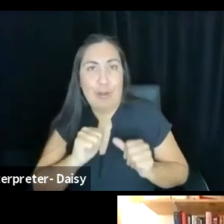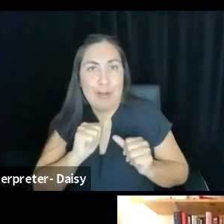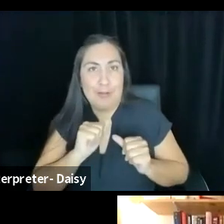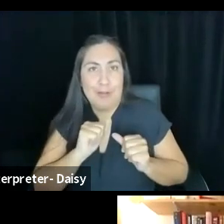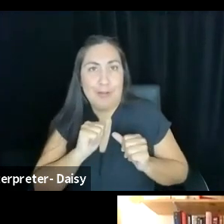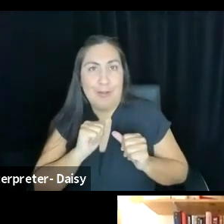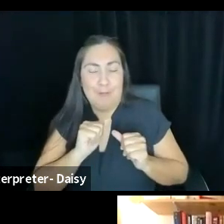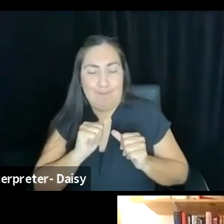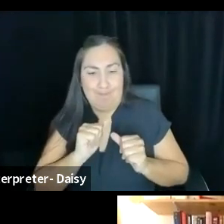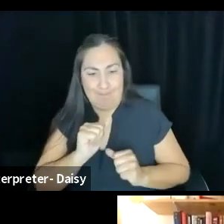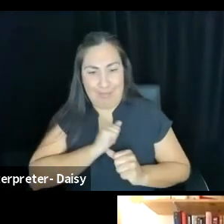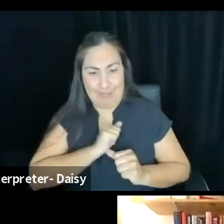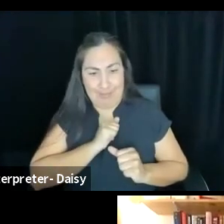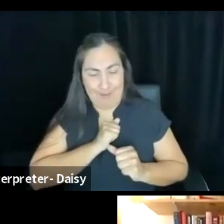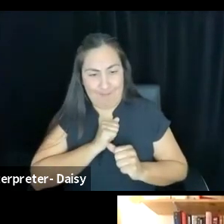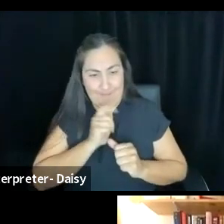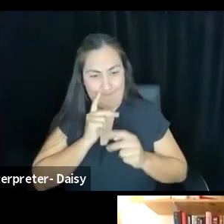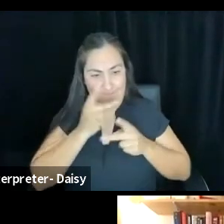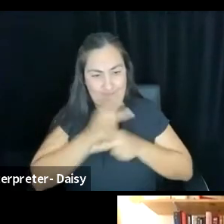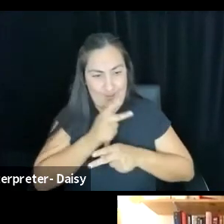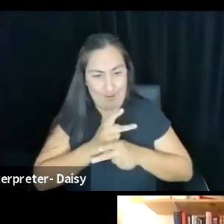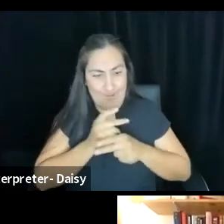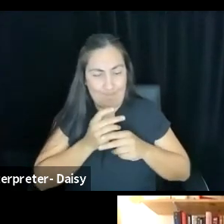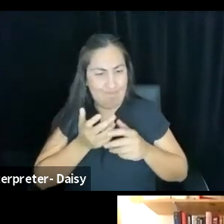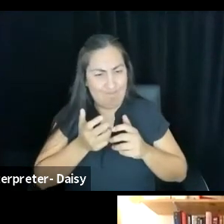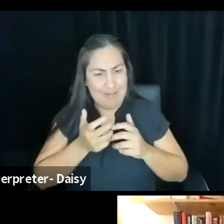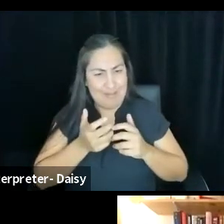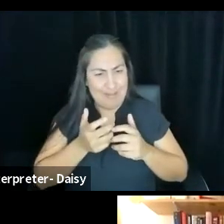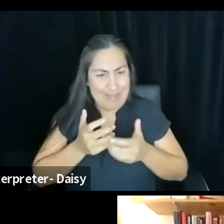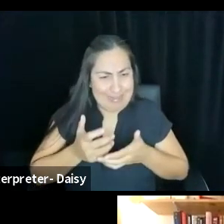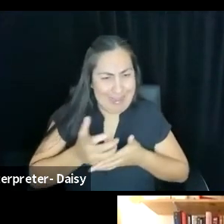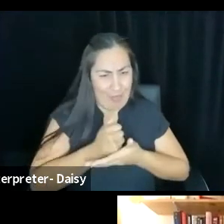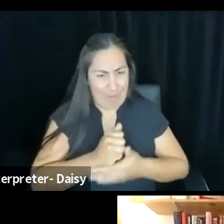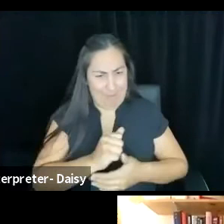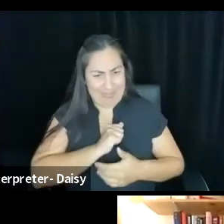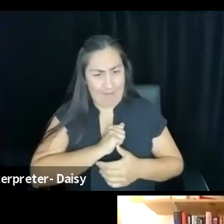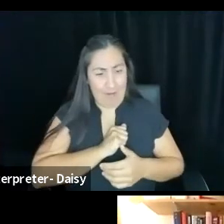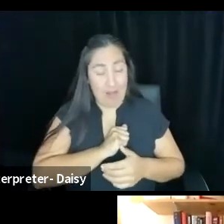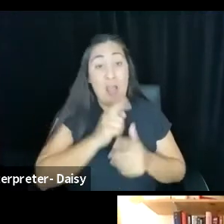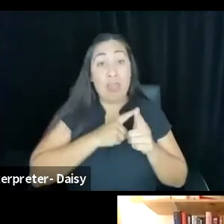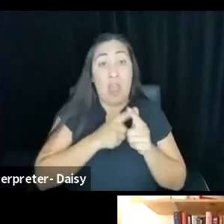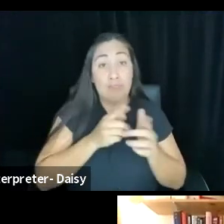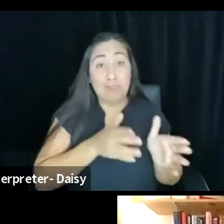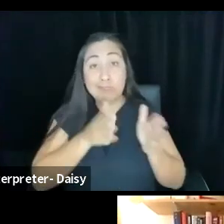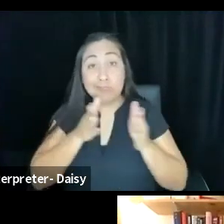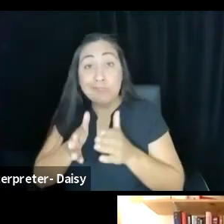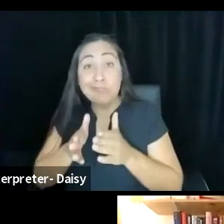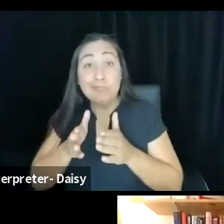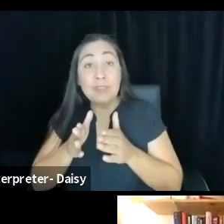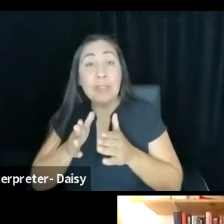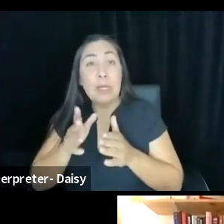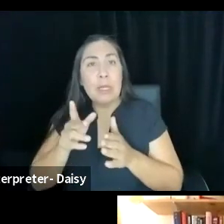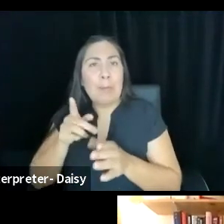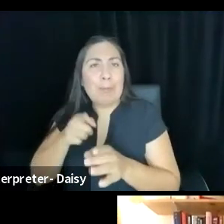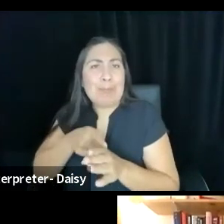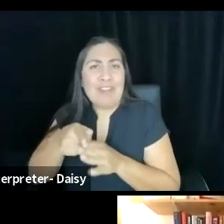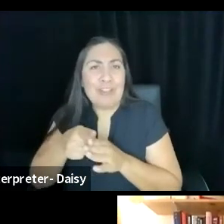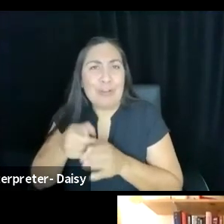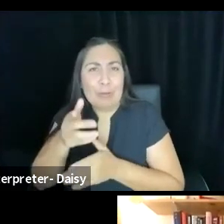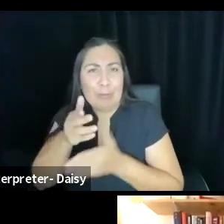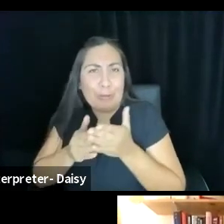And then, of course, there are the professional pieces. All of the work that I had booked for the rest of the year in this